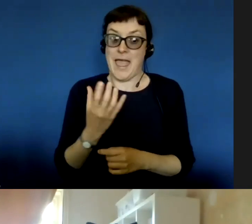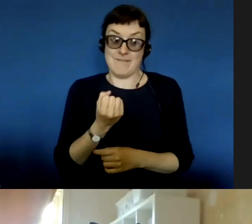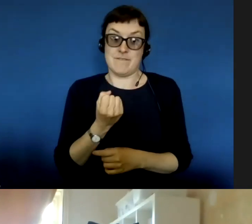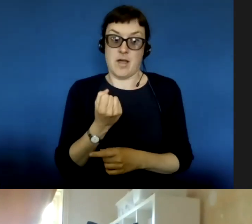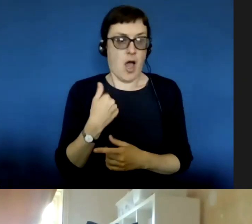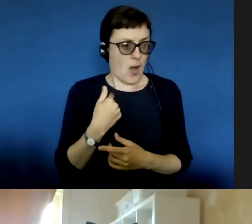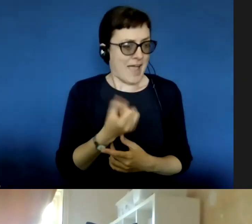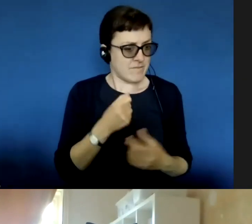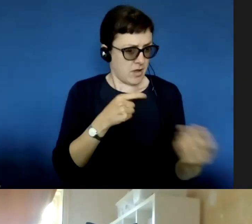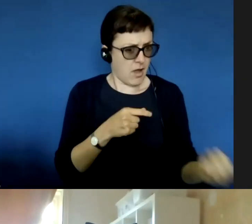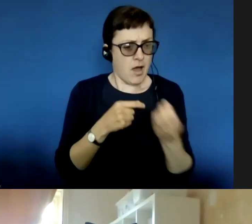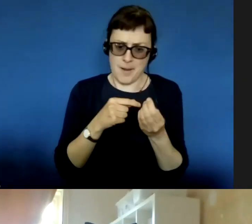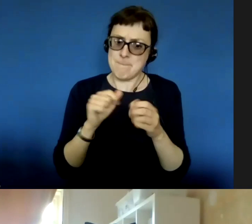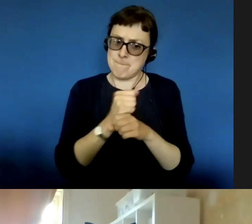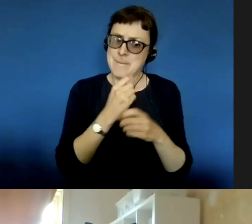amend